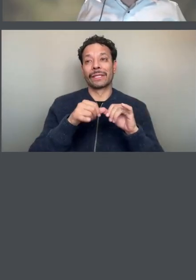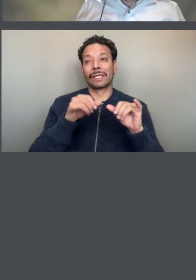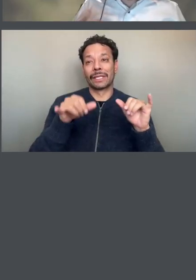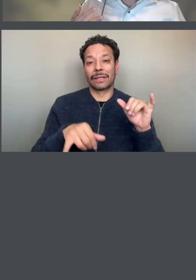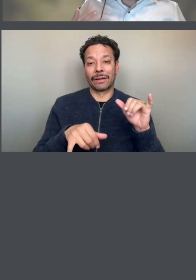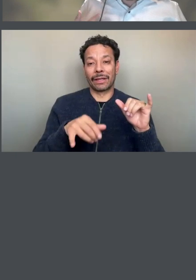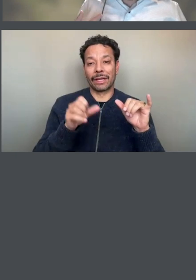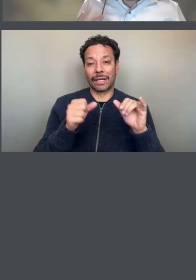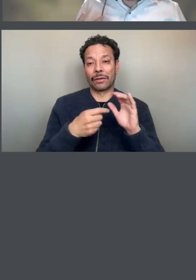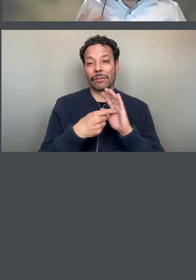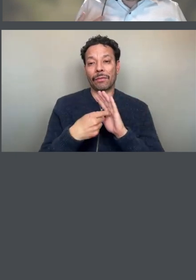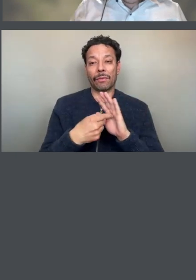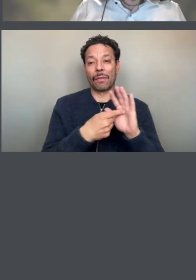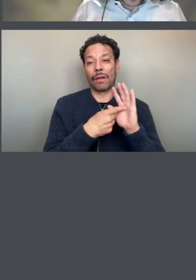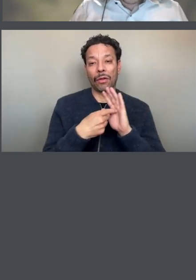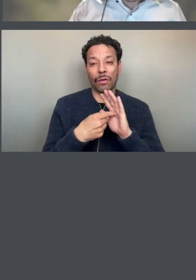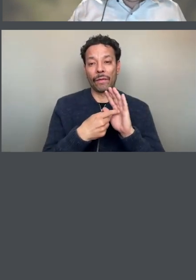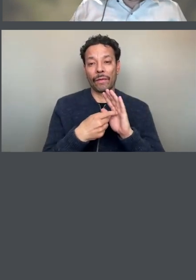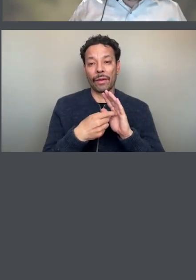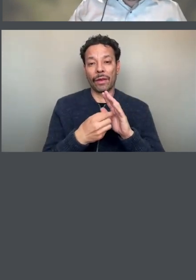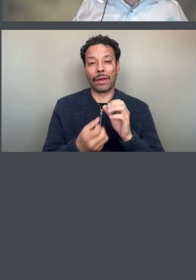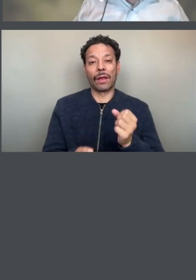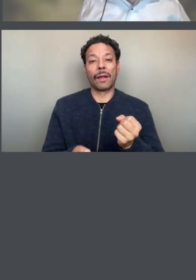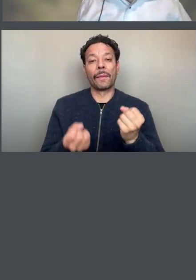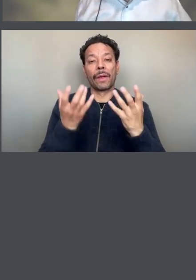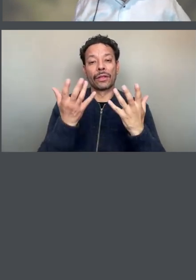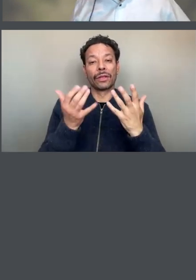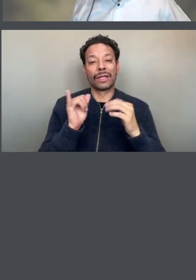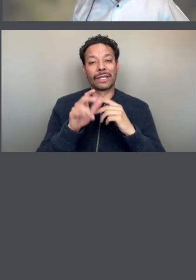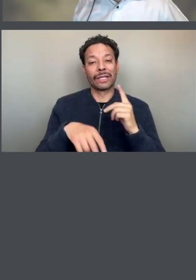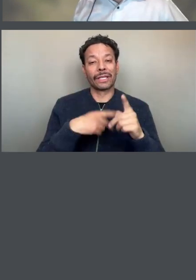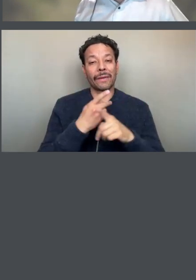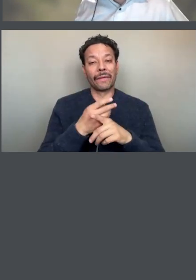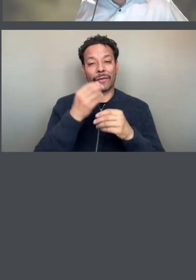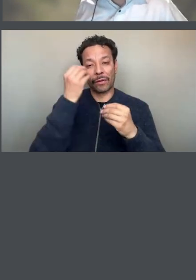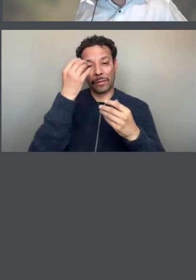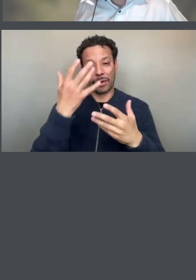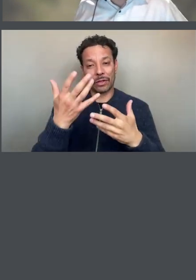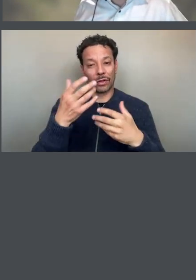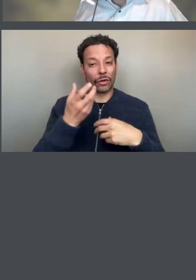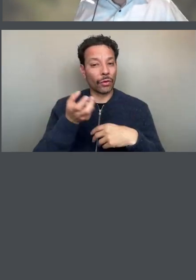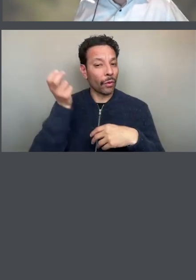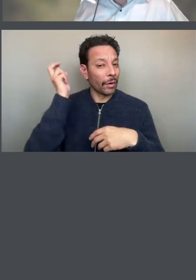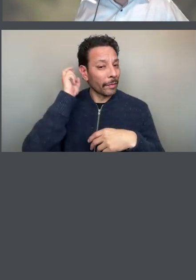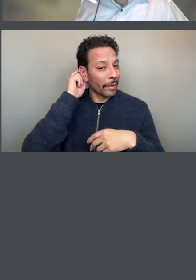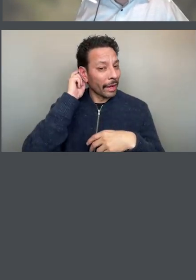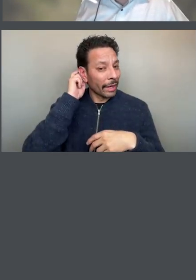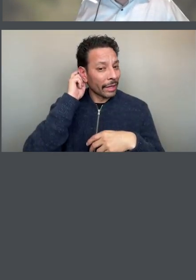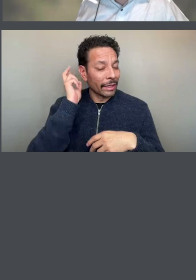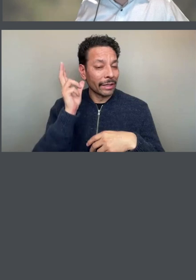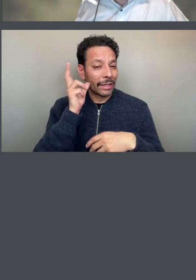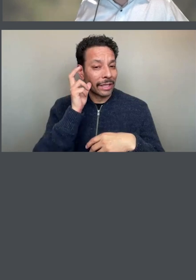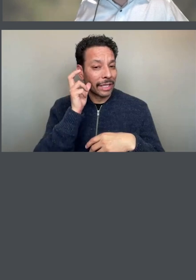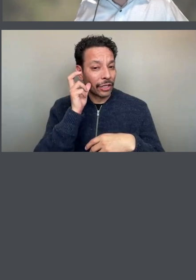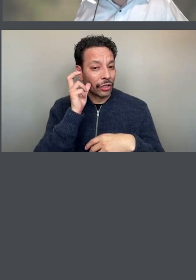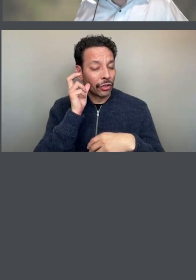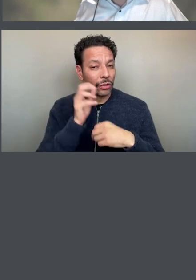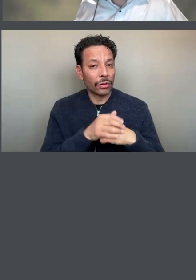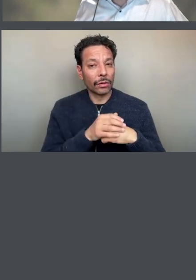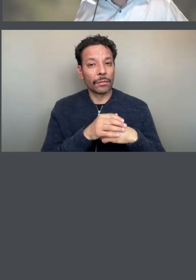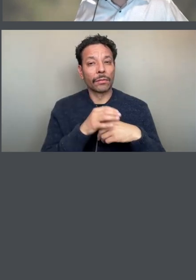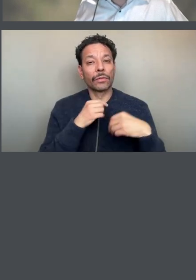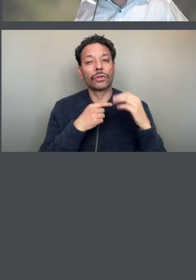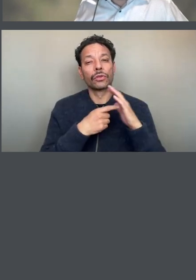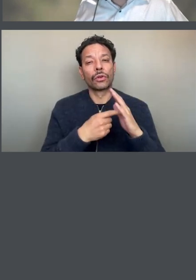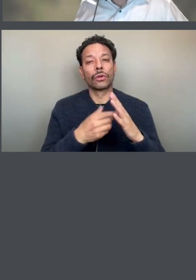can kind of model the amount of and the type of information that cochlear implant listeners can hear. So I'm going to just play